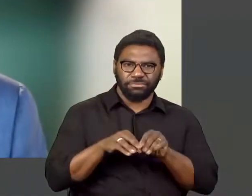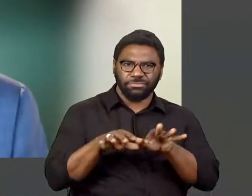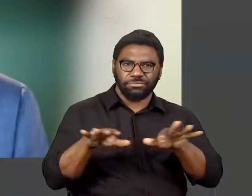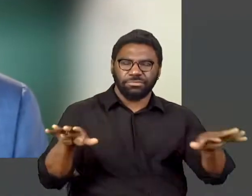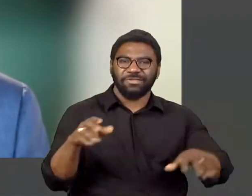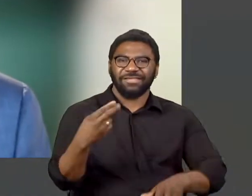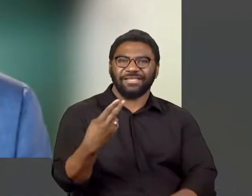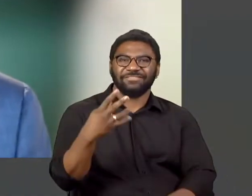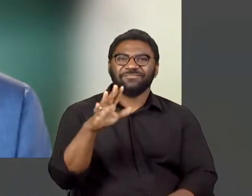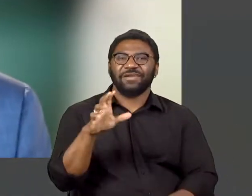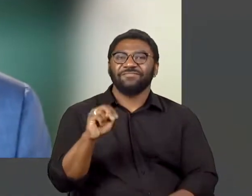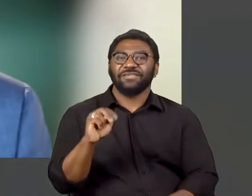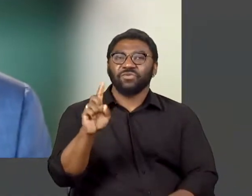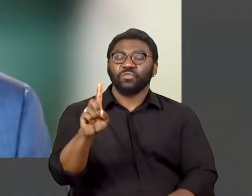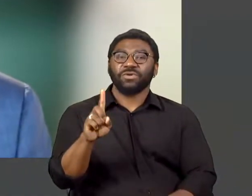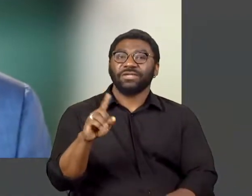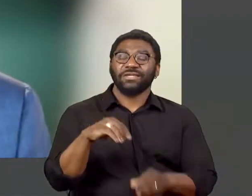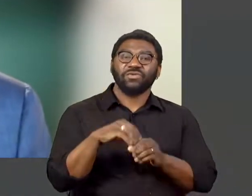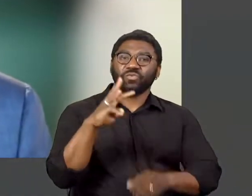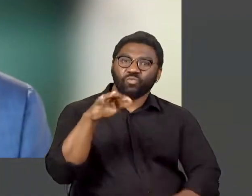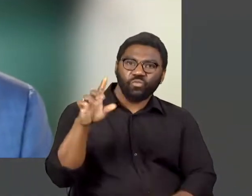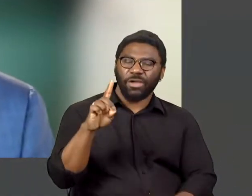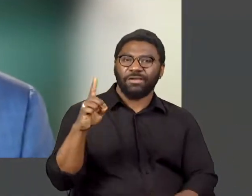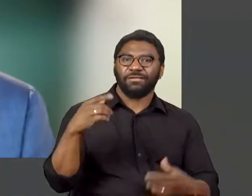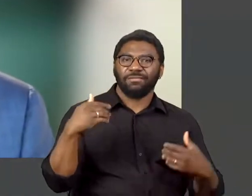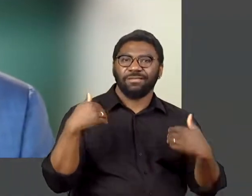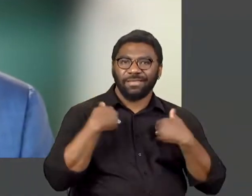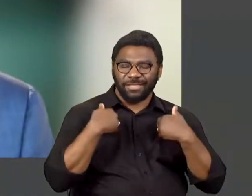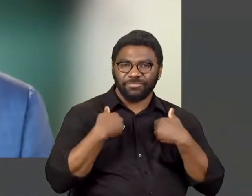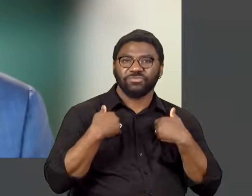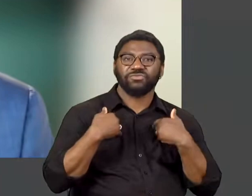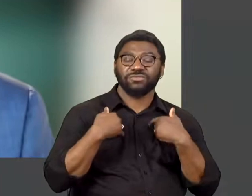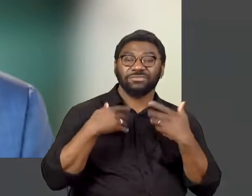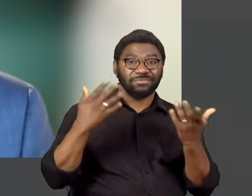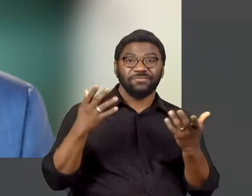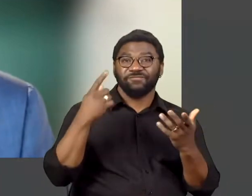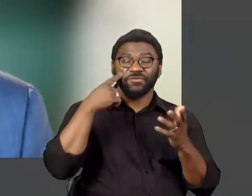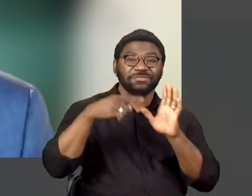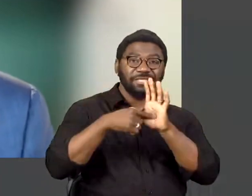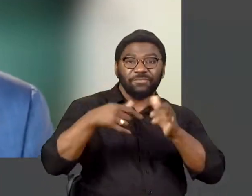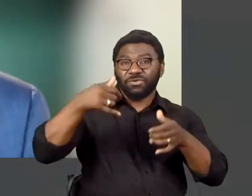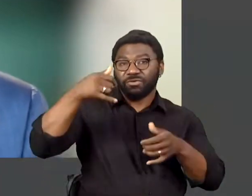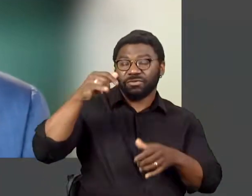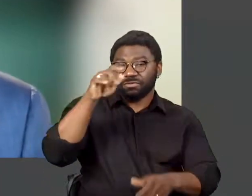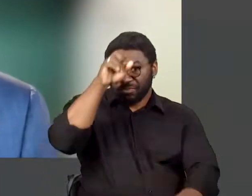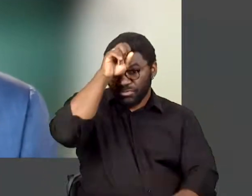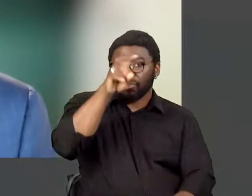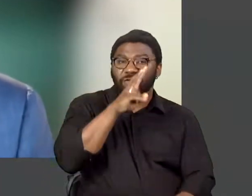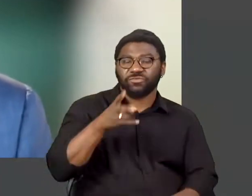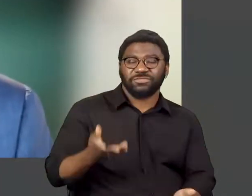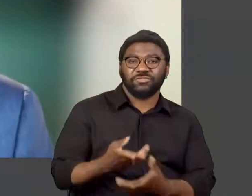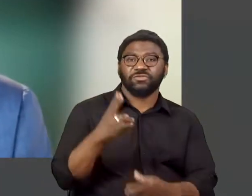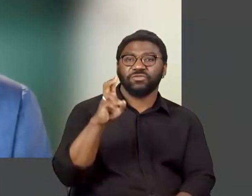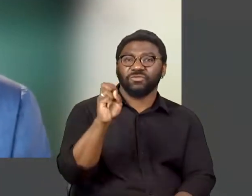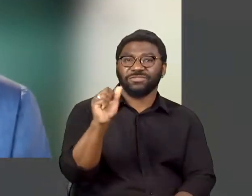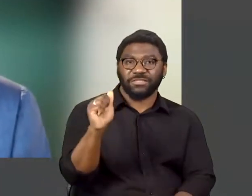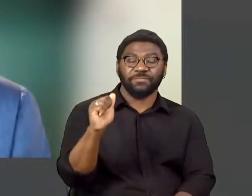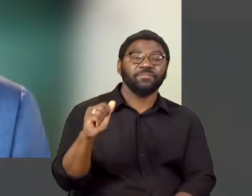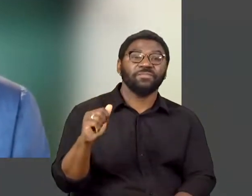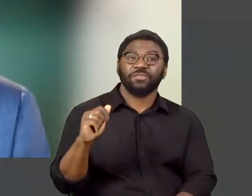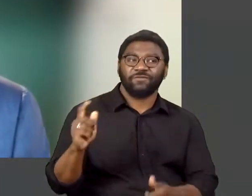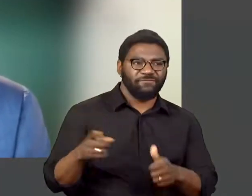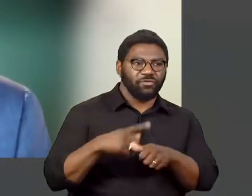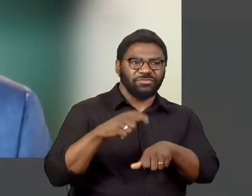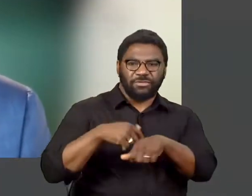wild animals and neonatal goats in one bird here in the United States. But this is the first time that we had seen